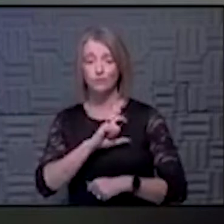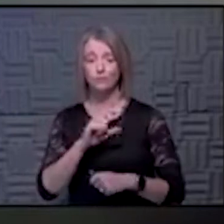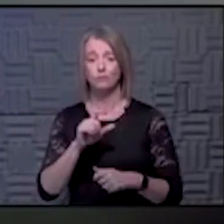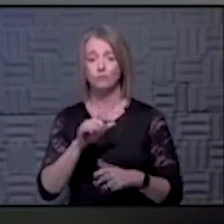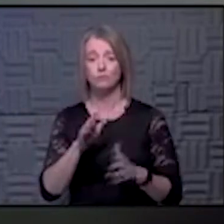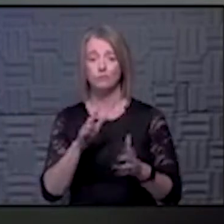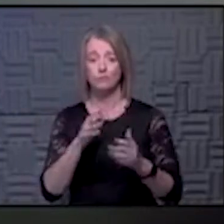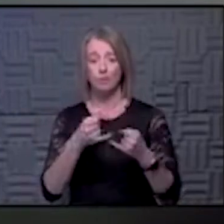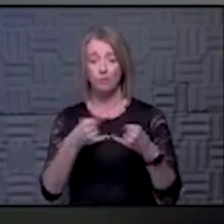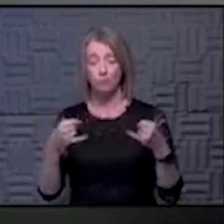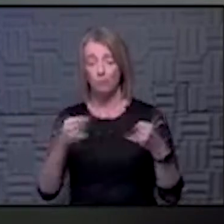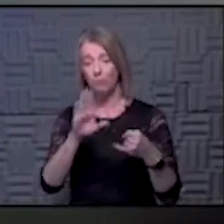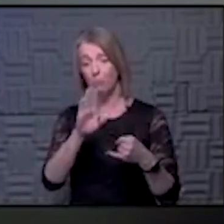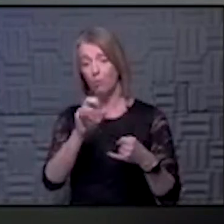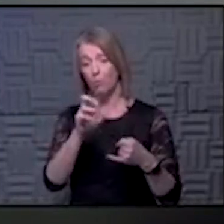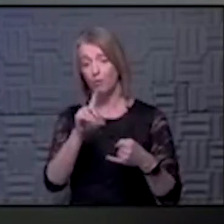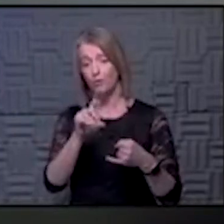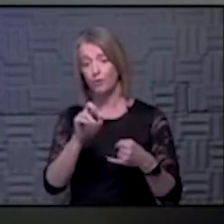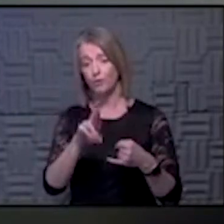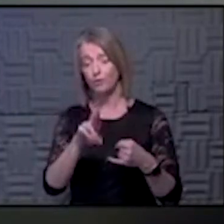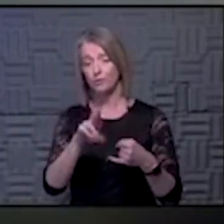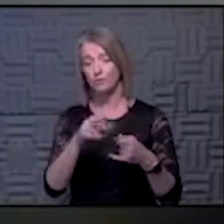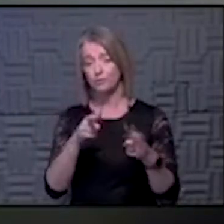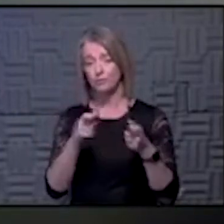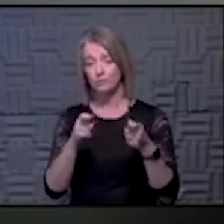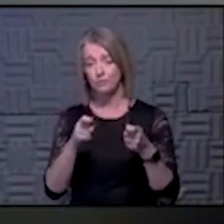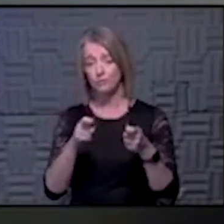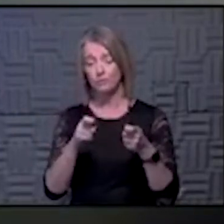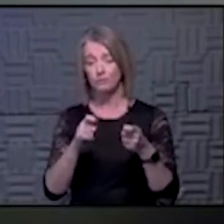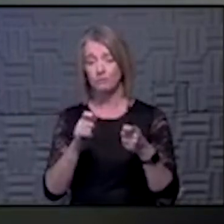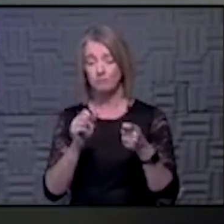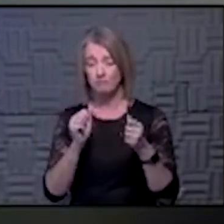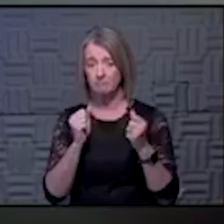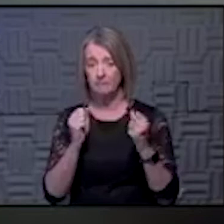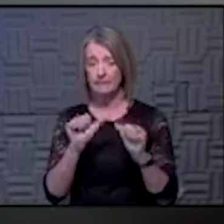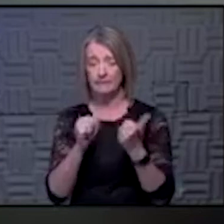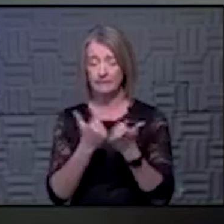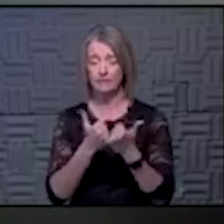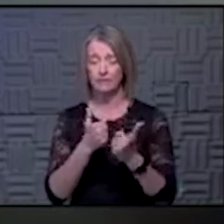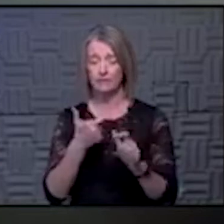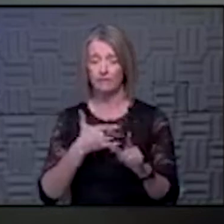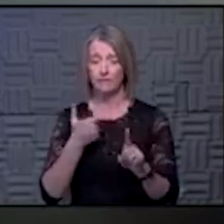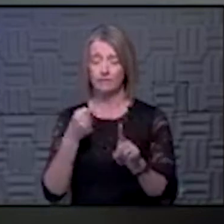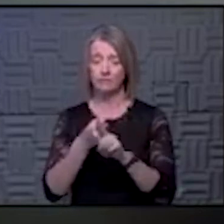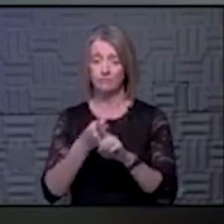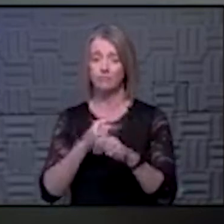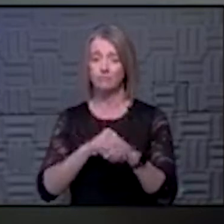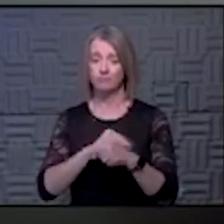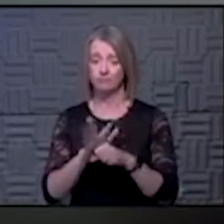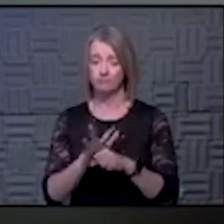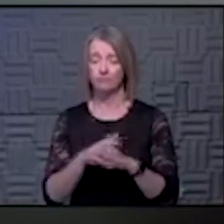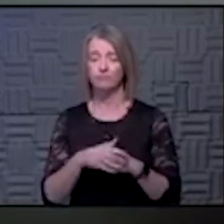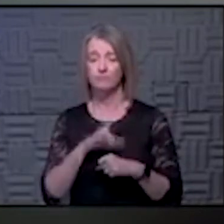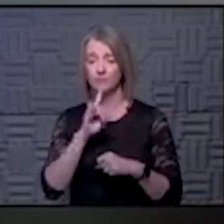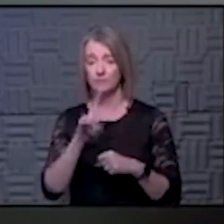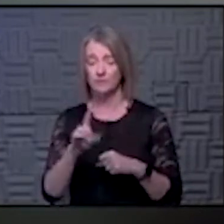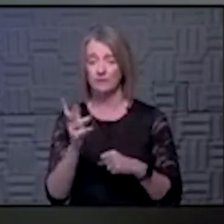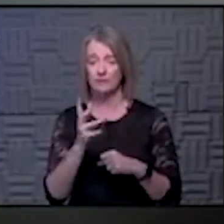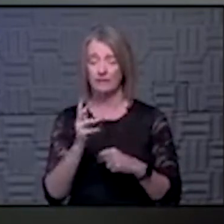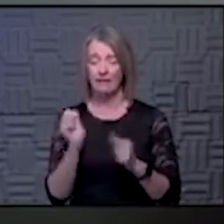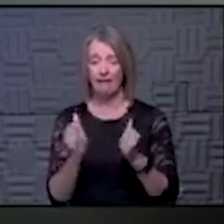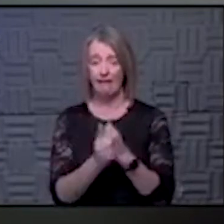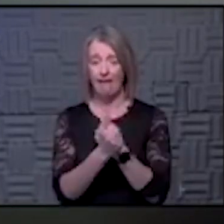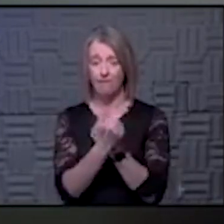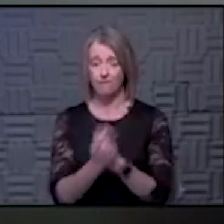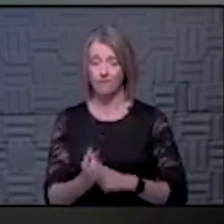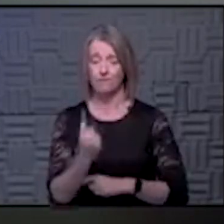Patrol, many agencies that have also felt the impact of this pandemic. And so really the temperature has been turned up on everyone. And